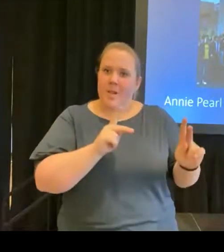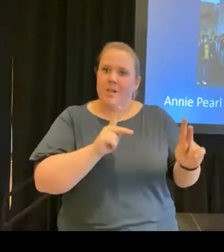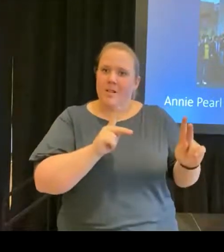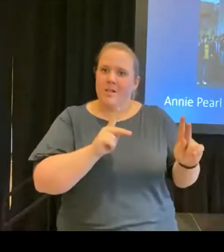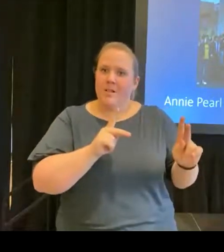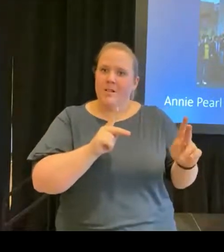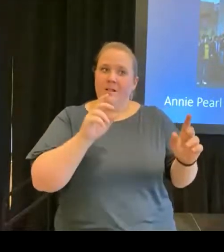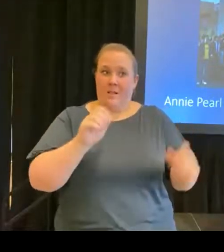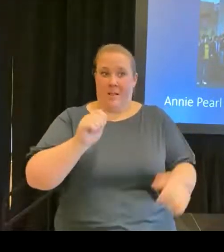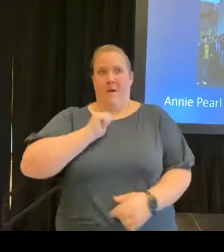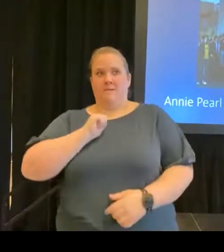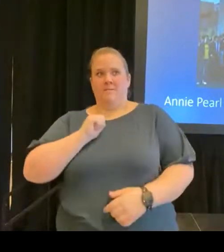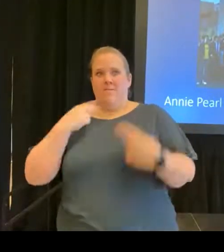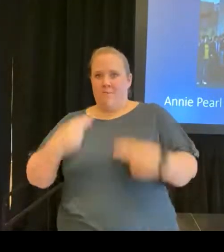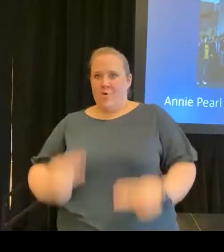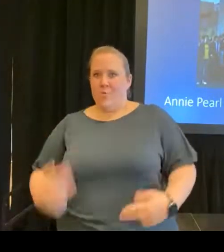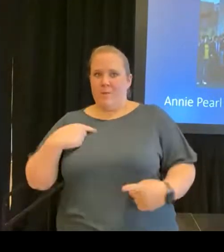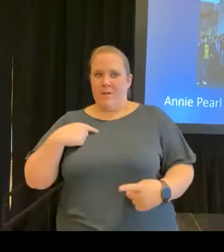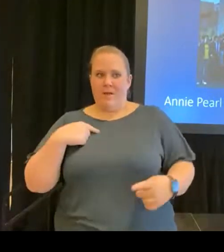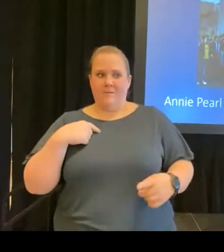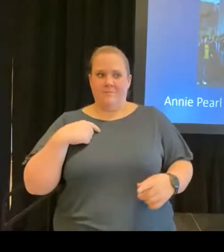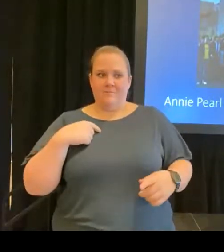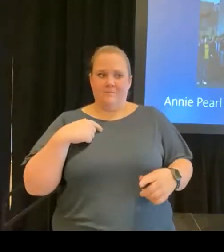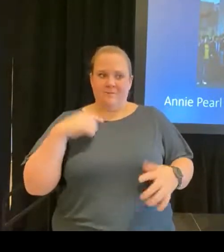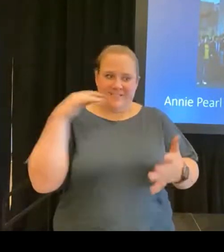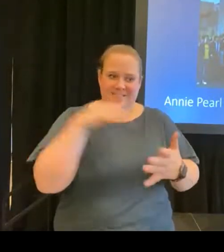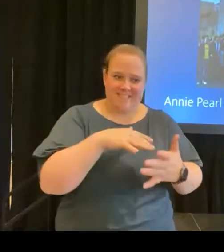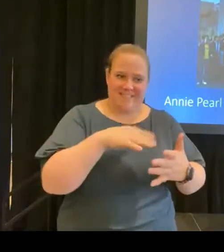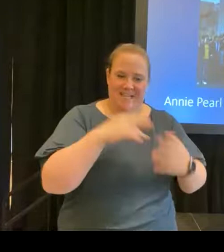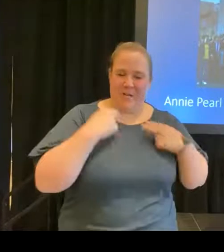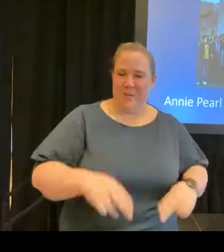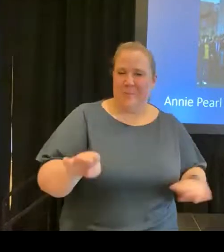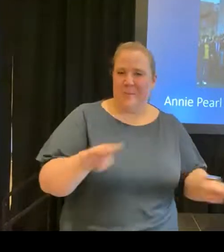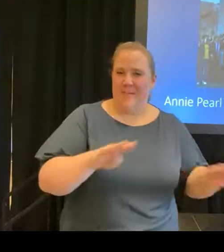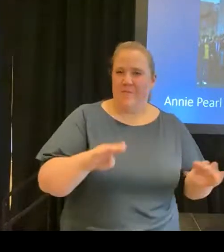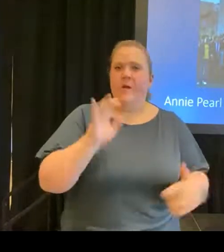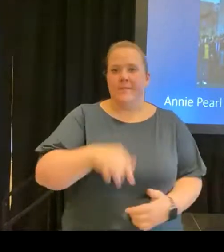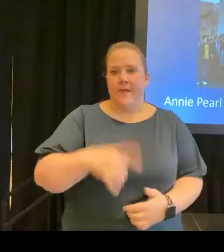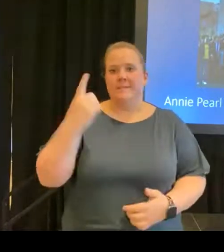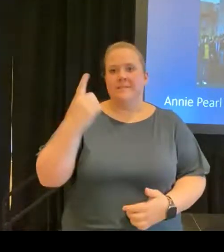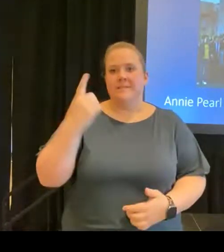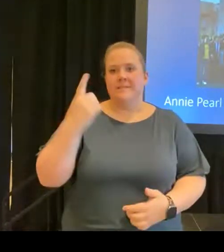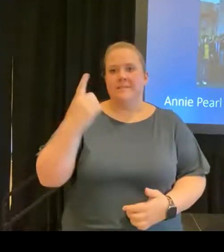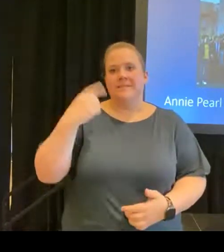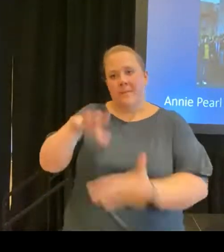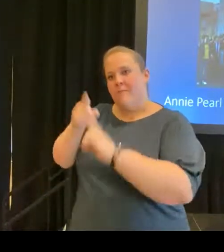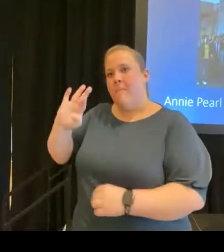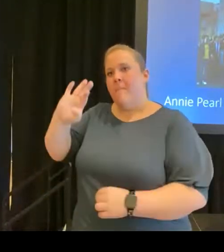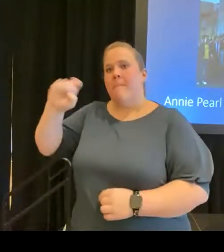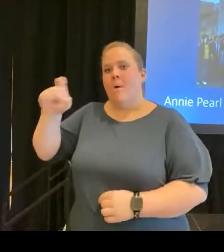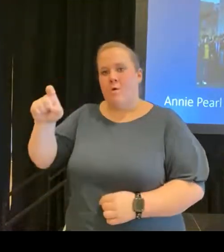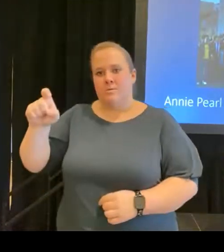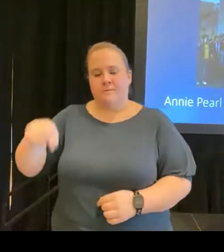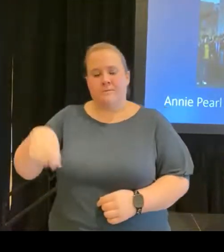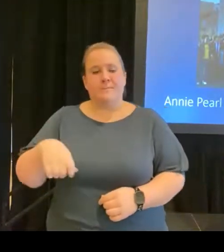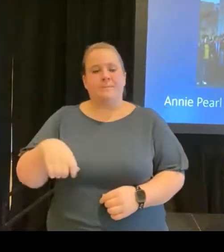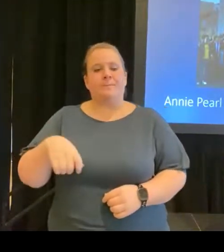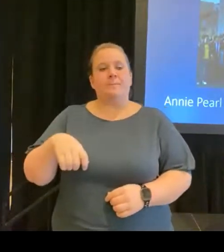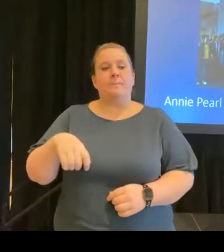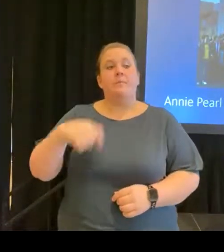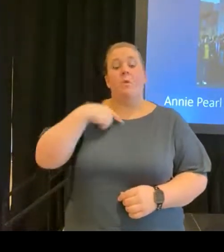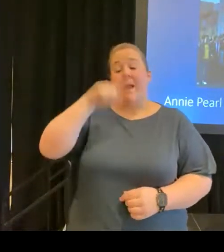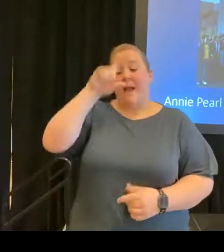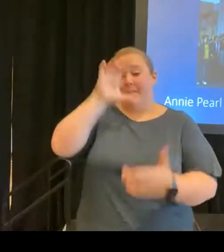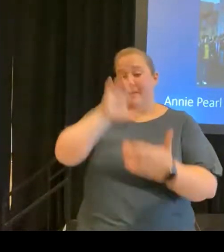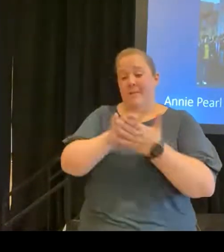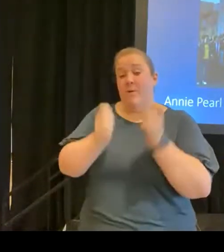and you can be a human being and actually study human behavior. Now that's what I take from Marx, right? I believe that the